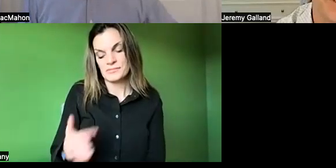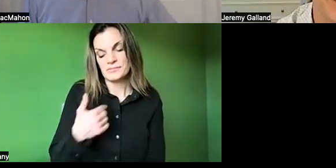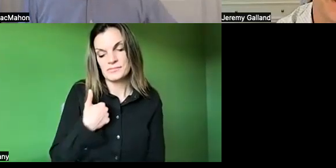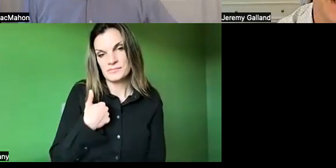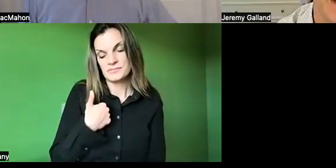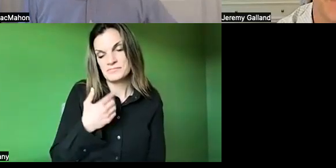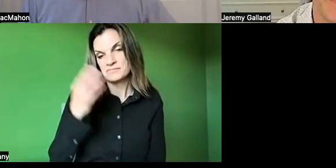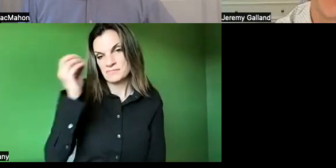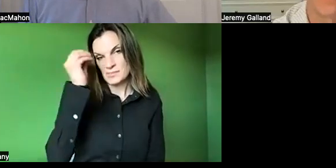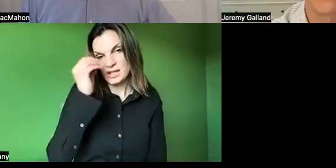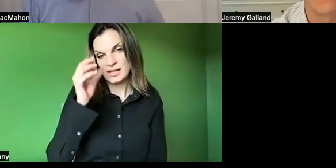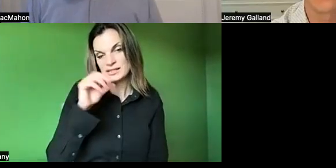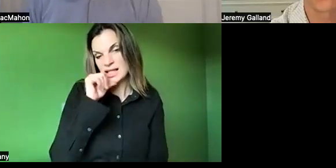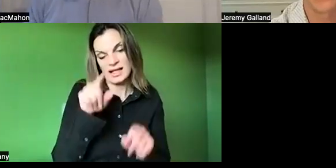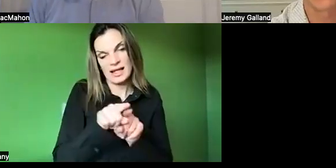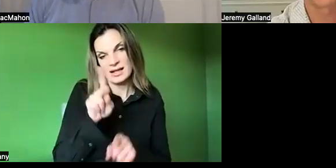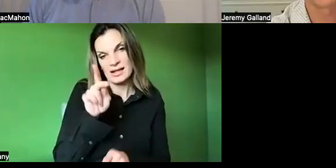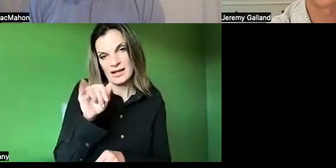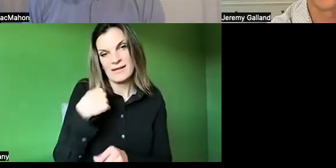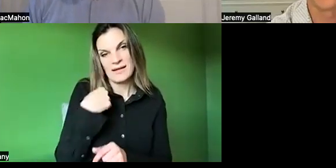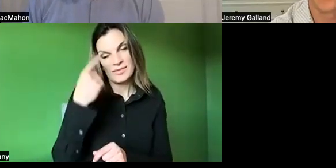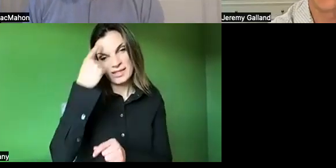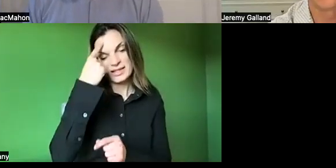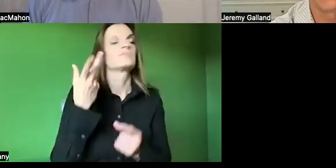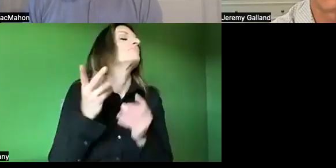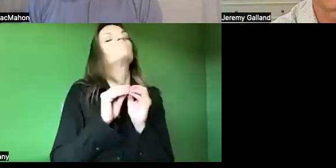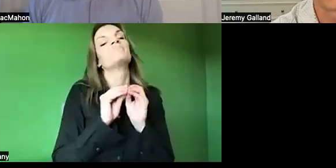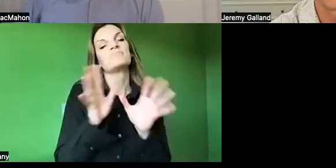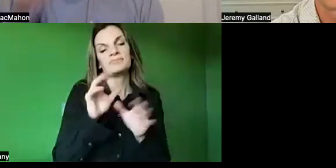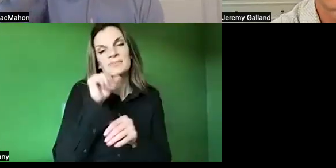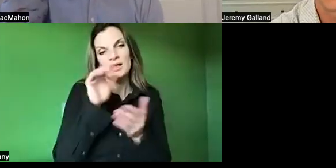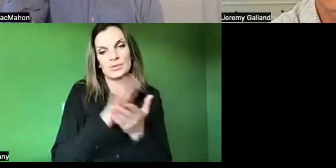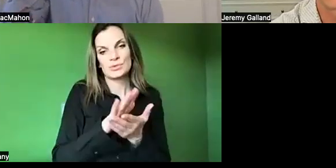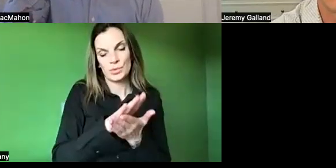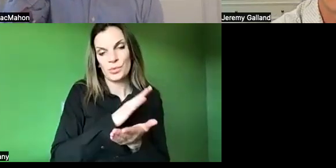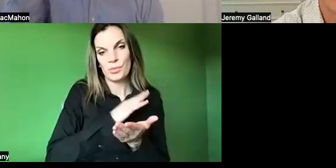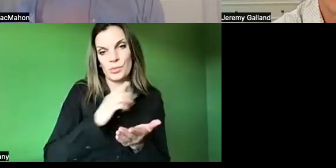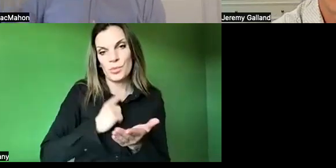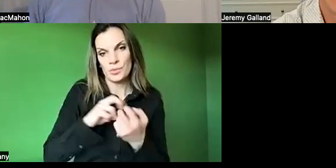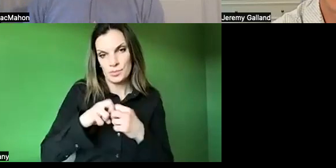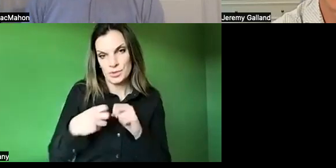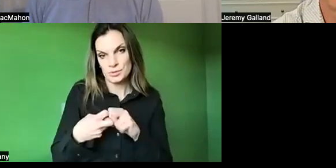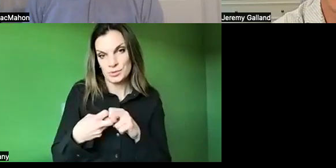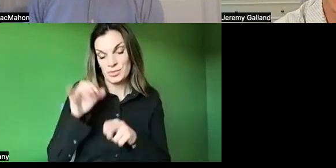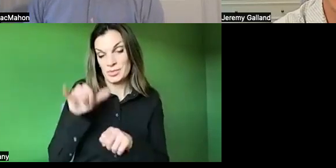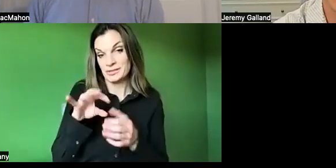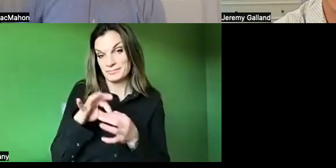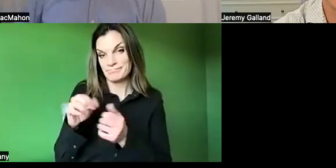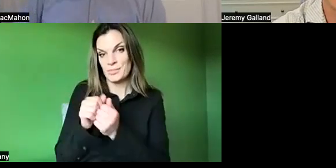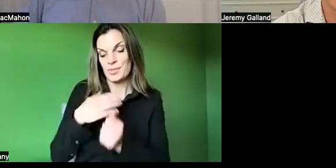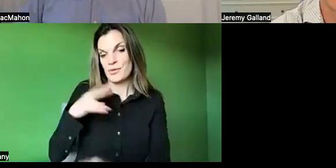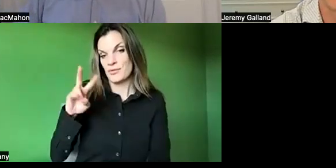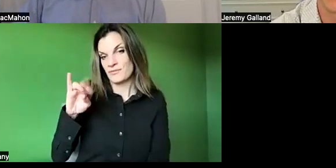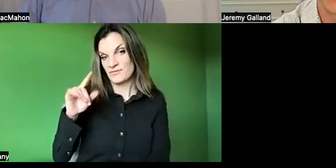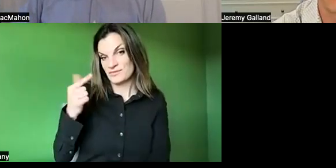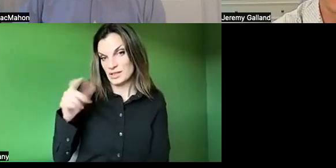different opinion than Kai on that one. I think it's quite clearly not a school board issue. That is our village that has